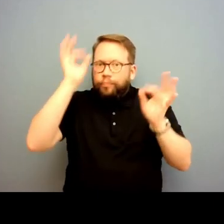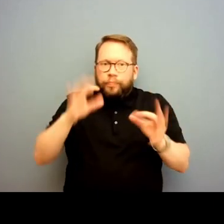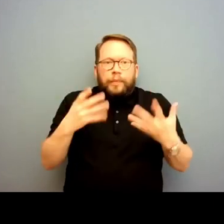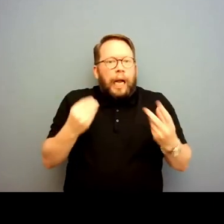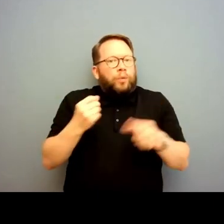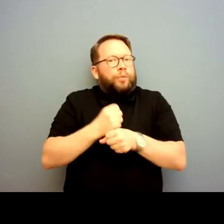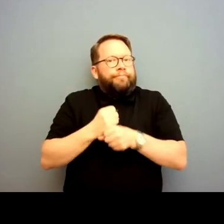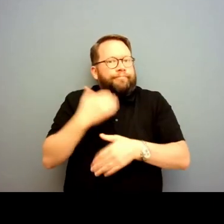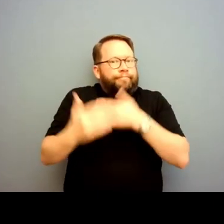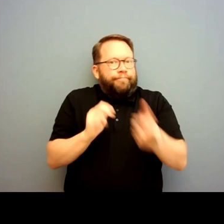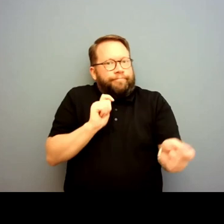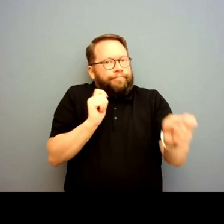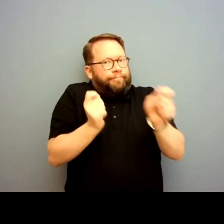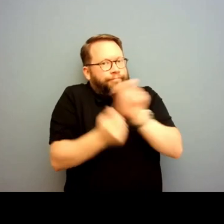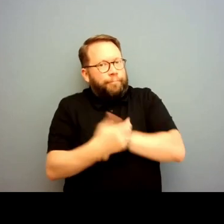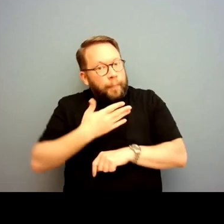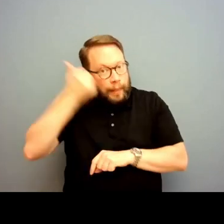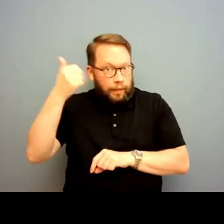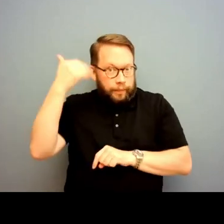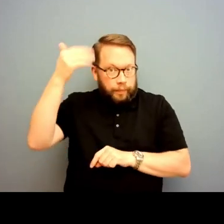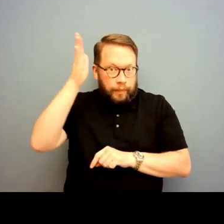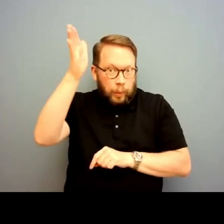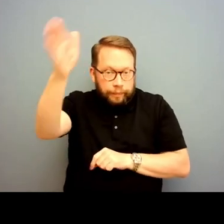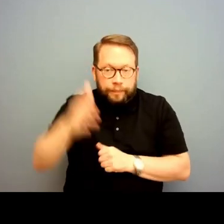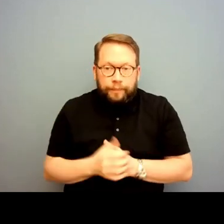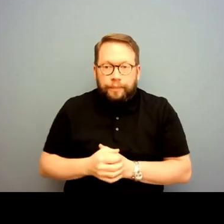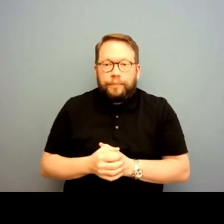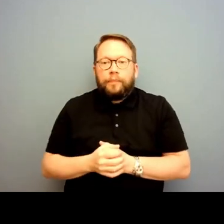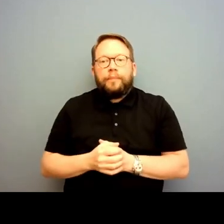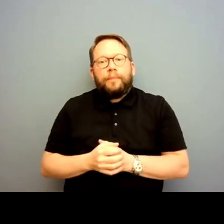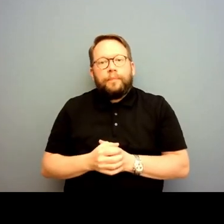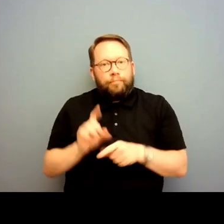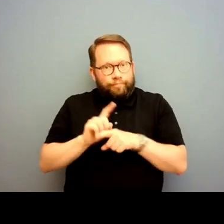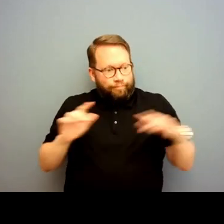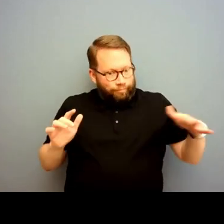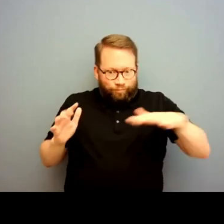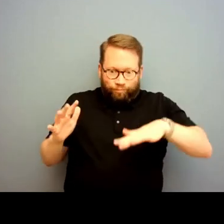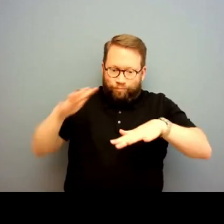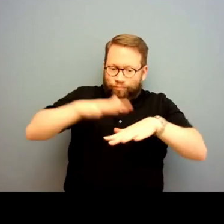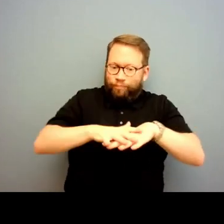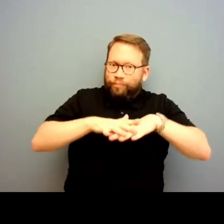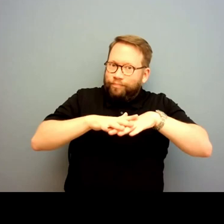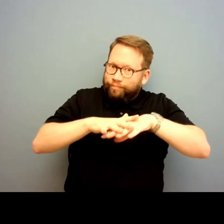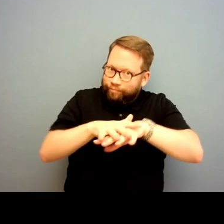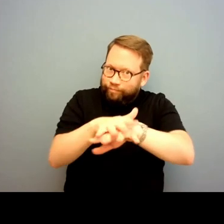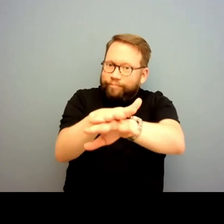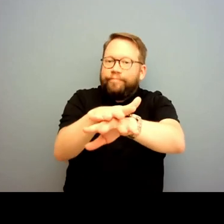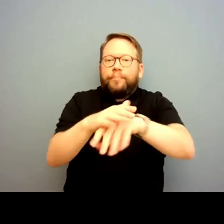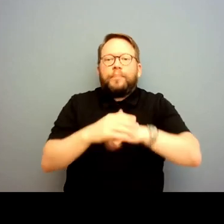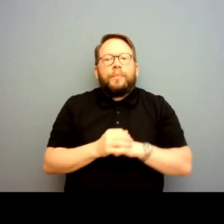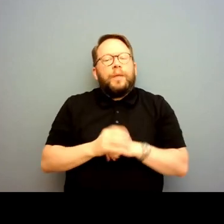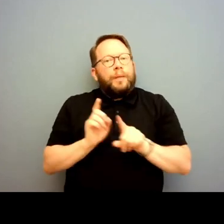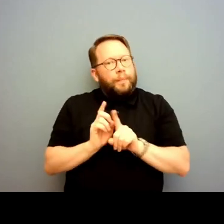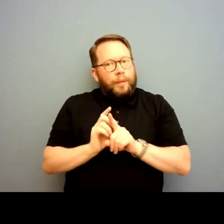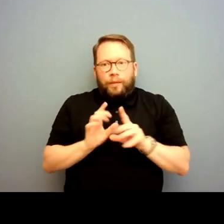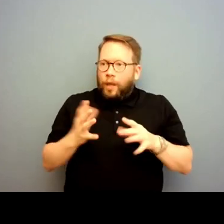to see these intersectional perspectives together and get a holistic view of the needs and the rights